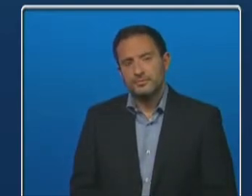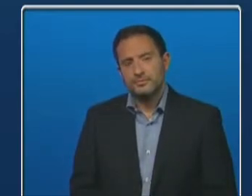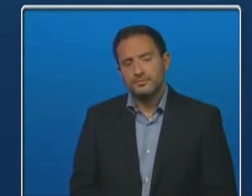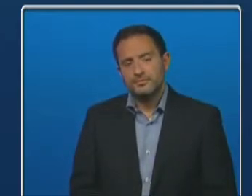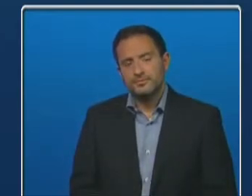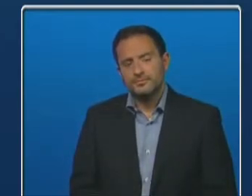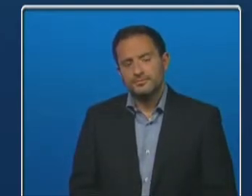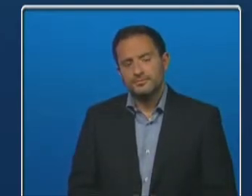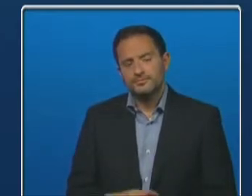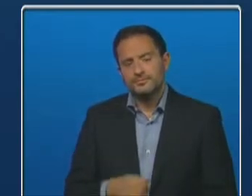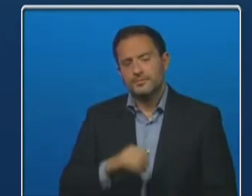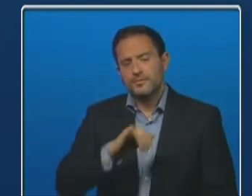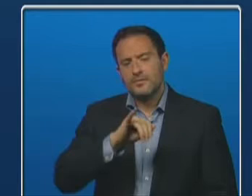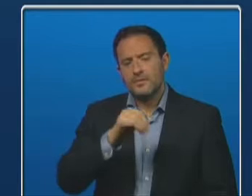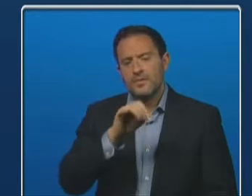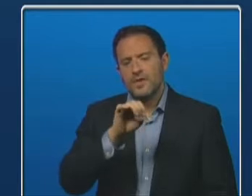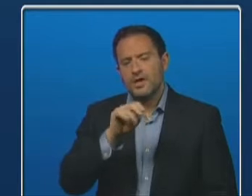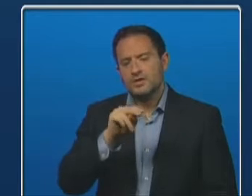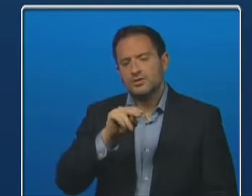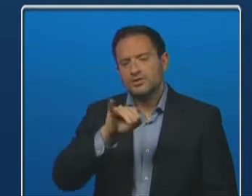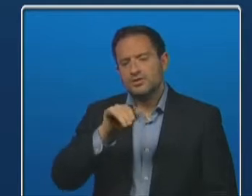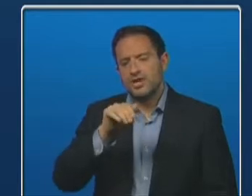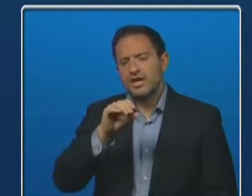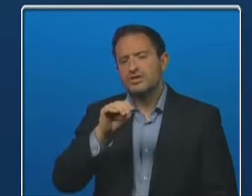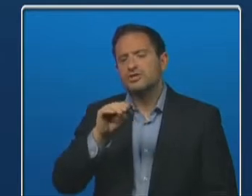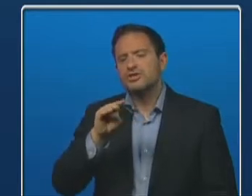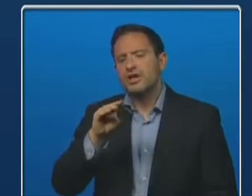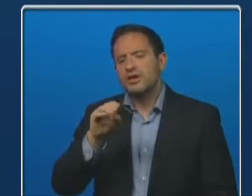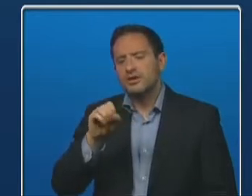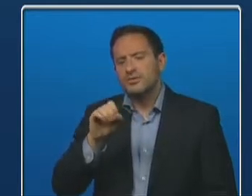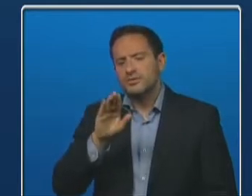Jim Jacobs with GVWire.com. Your line is open.